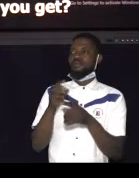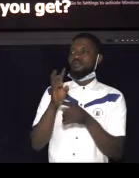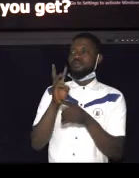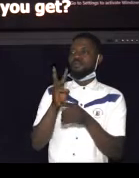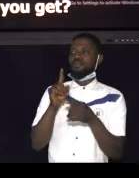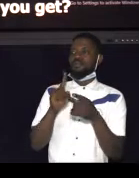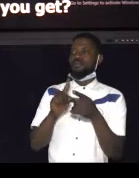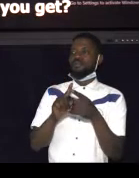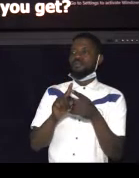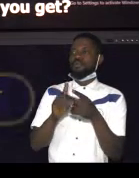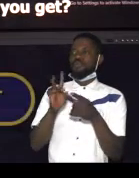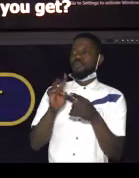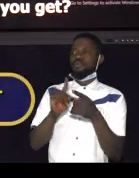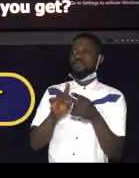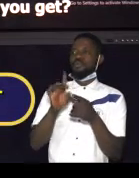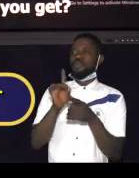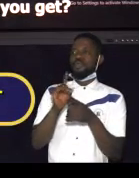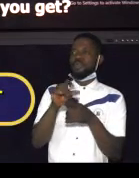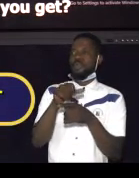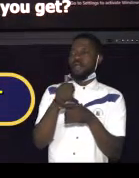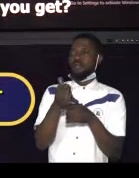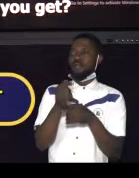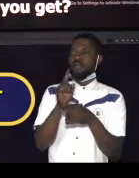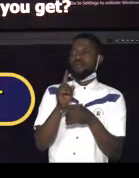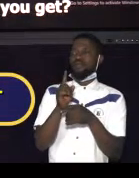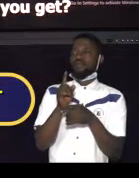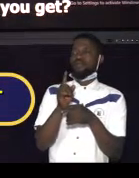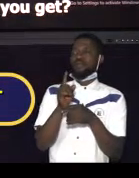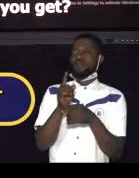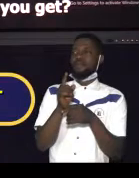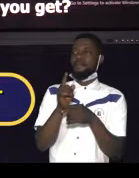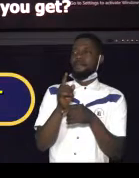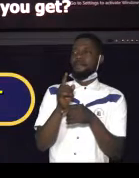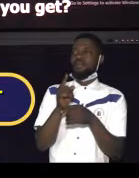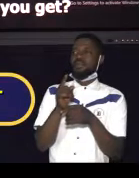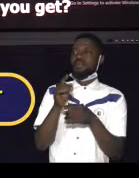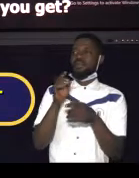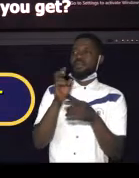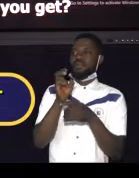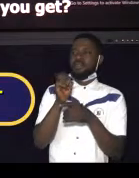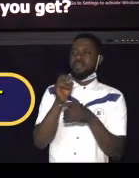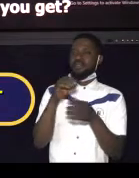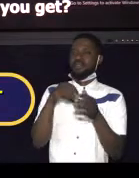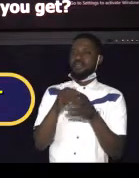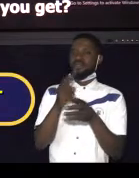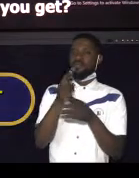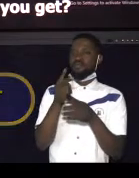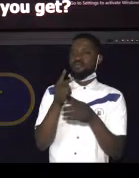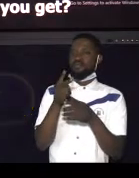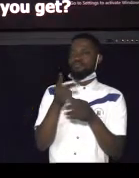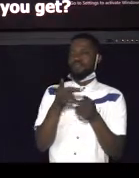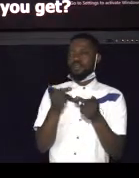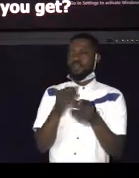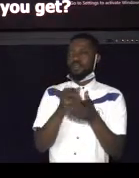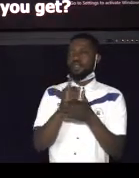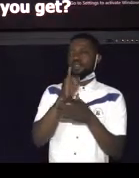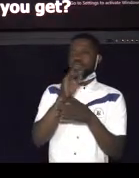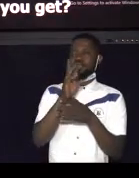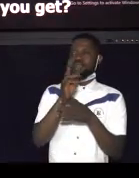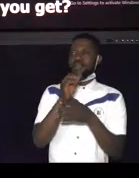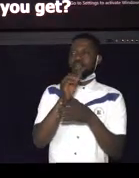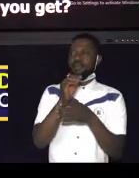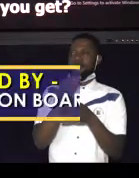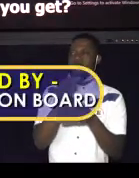to 7 to 8, that's another space. And that is 30 in 2 places. And that is, of course,